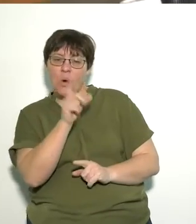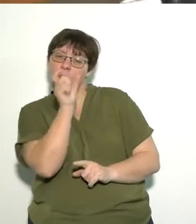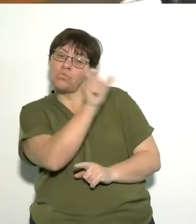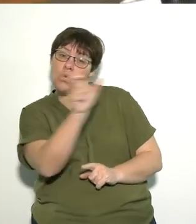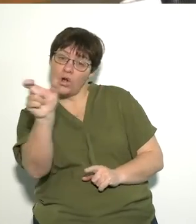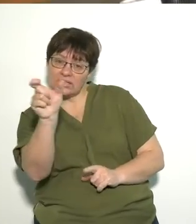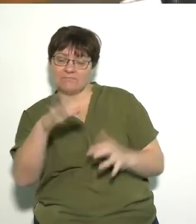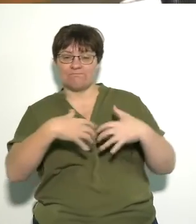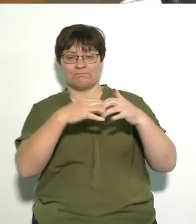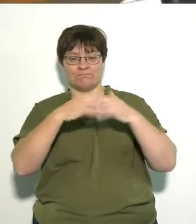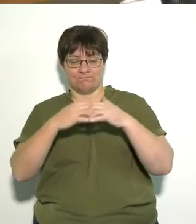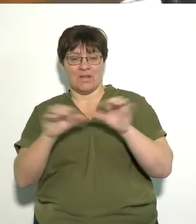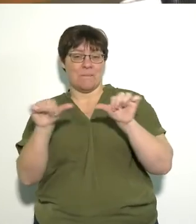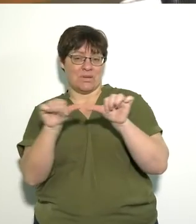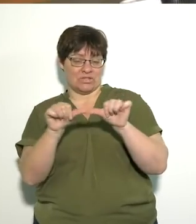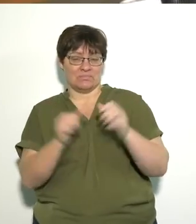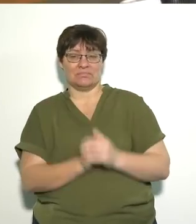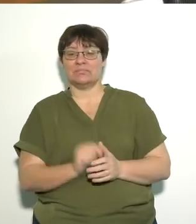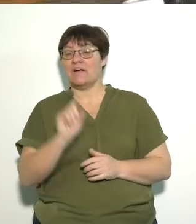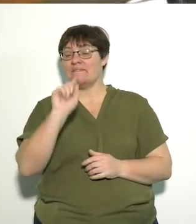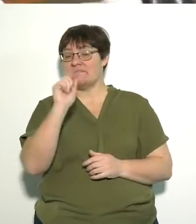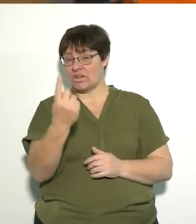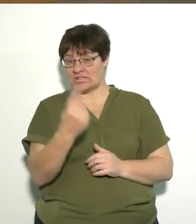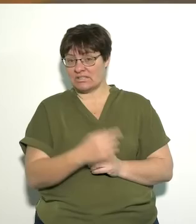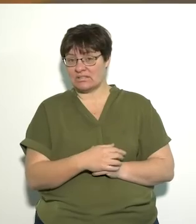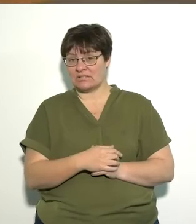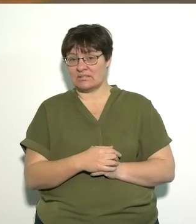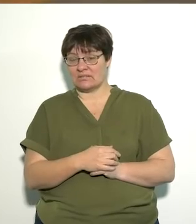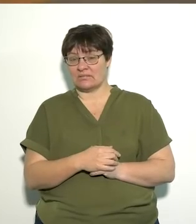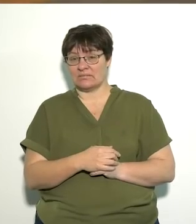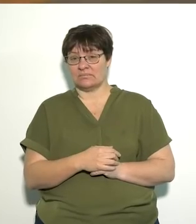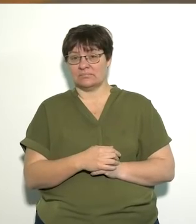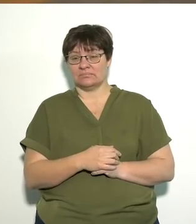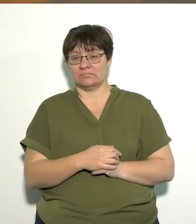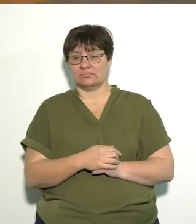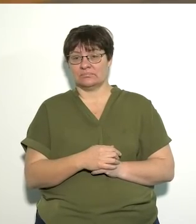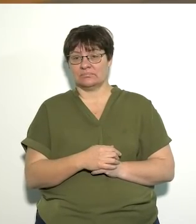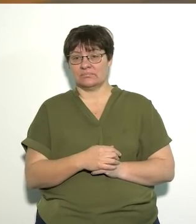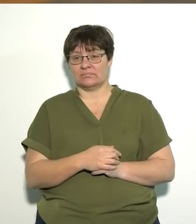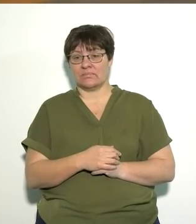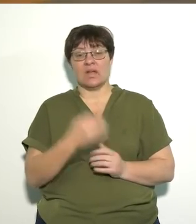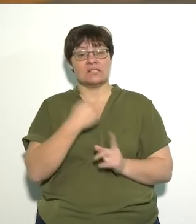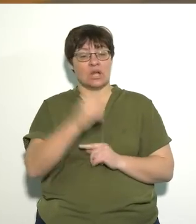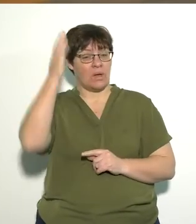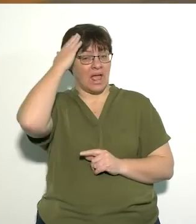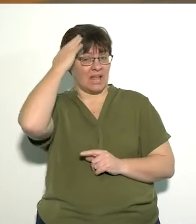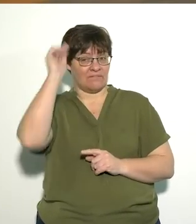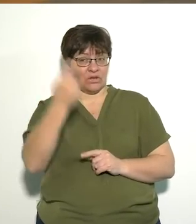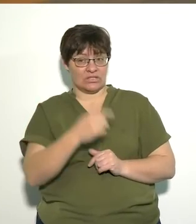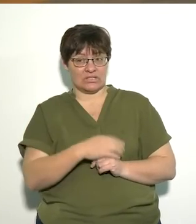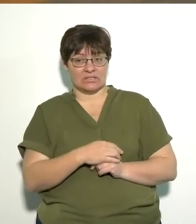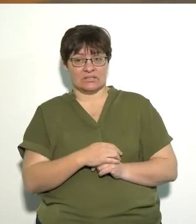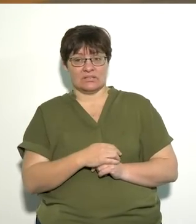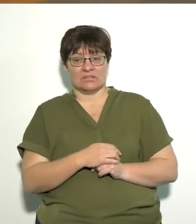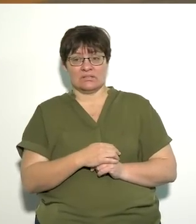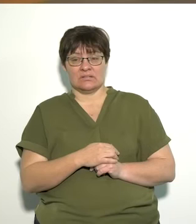around measurement. So starting with the first one, we are going to measure the highlighter. We're going to start with the head first,